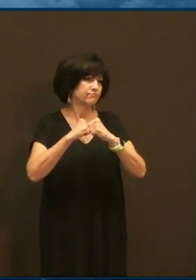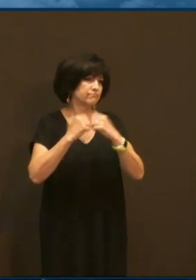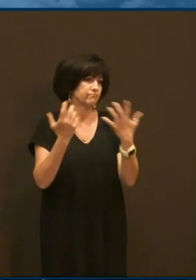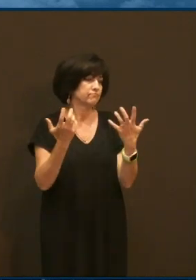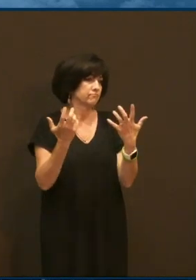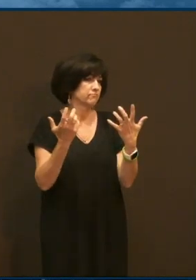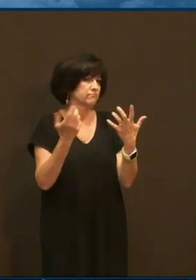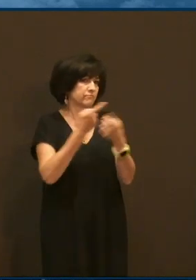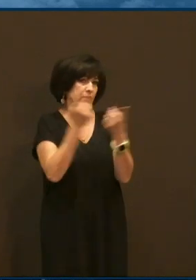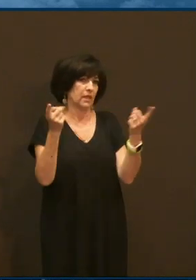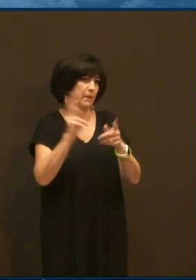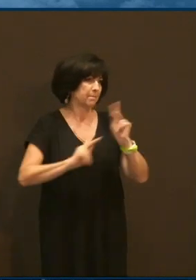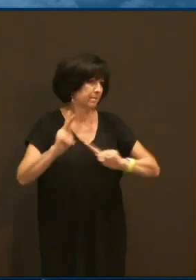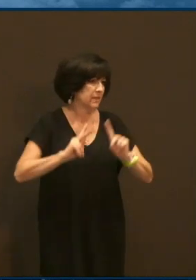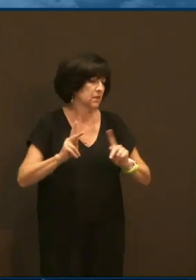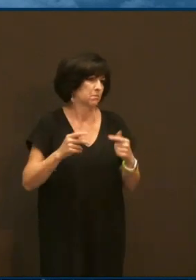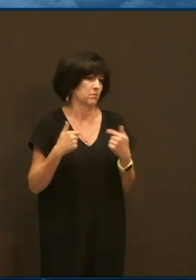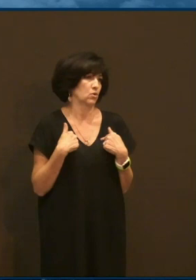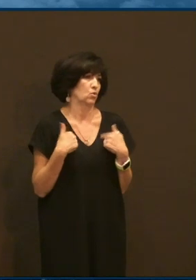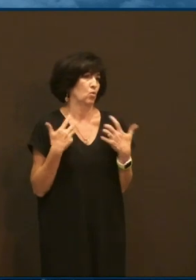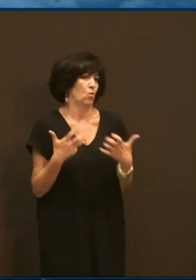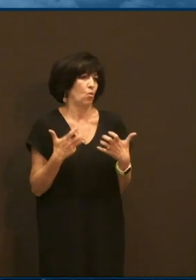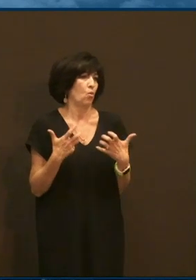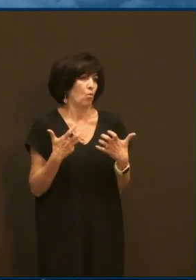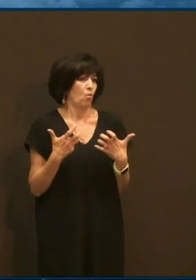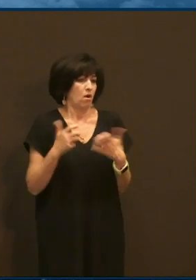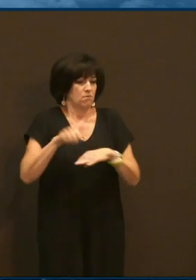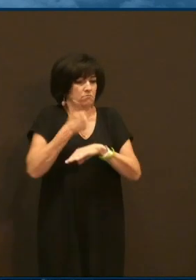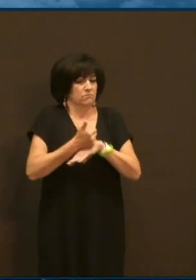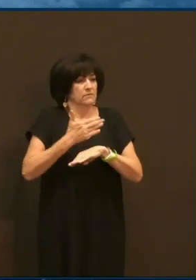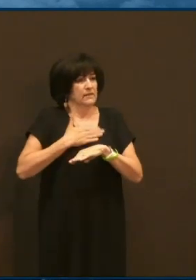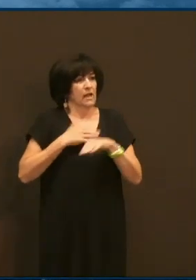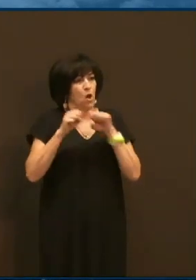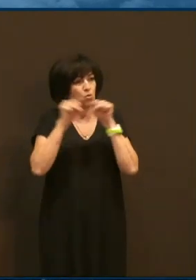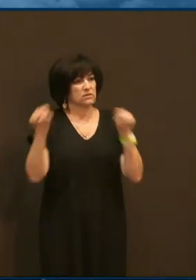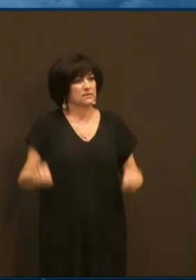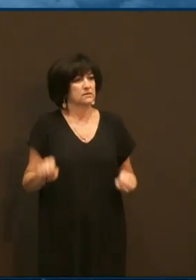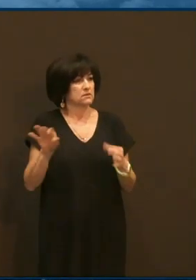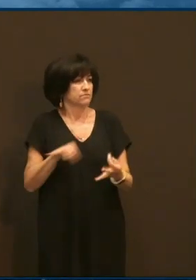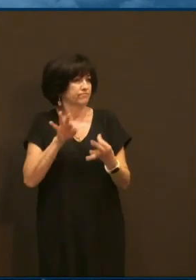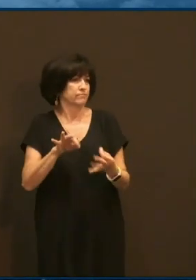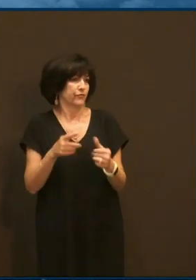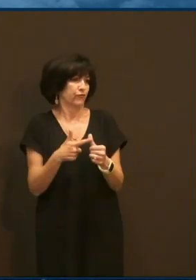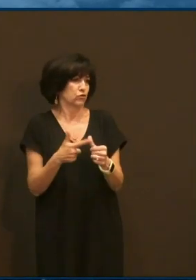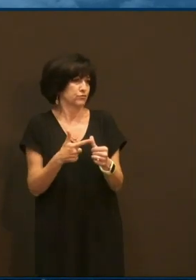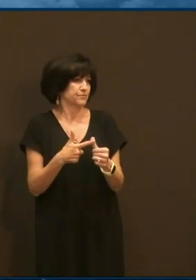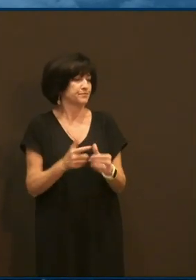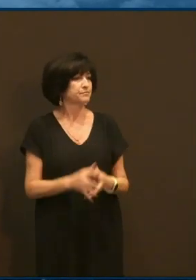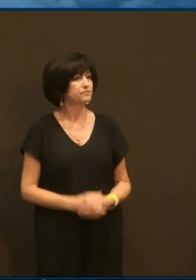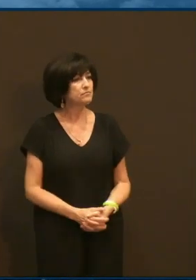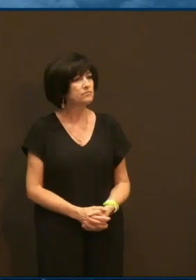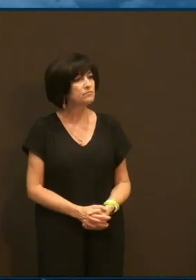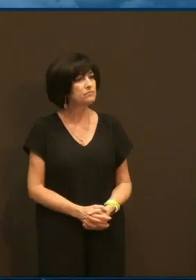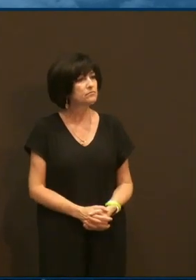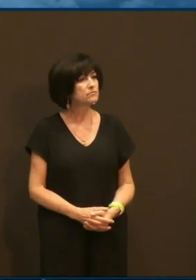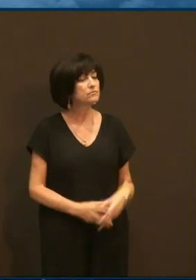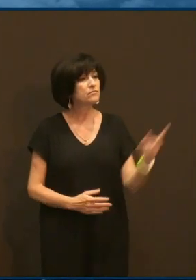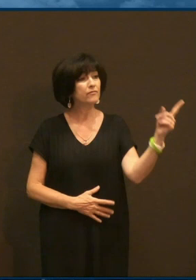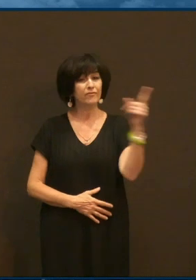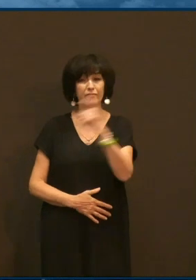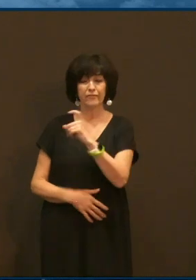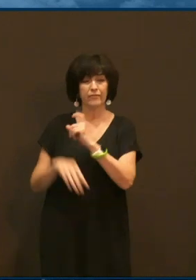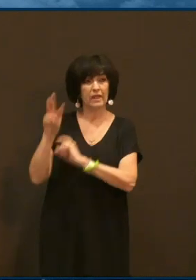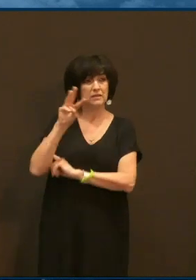perfect these other mechanisms first. This next question is from Sean Green at WDEL. Several